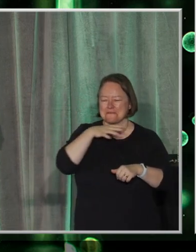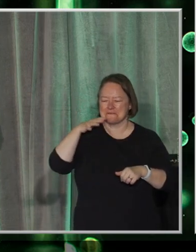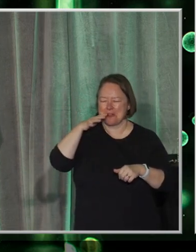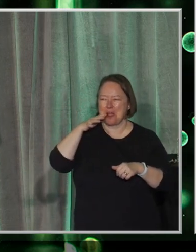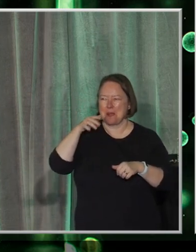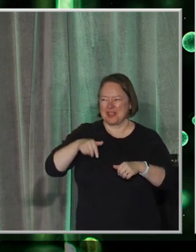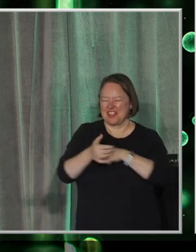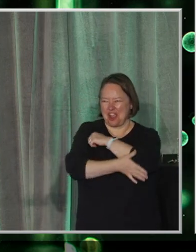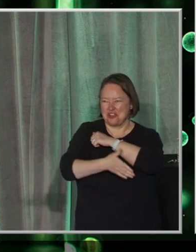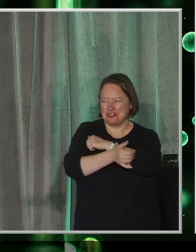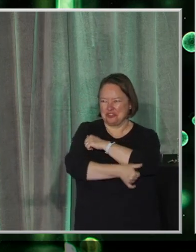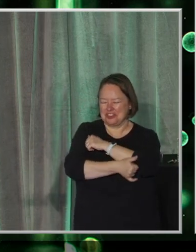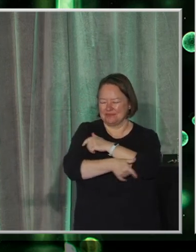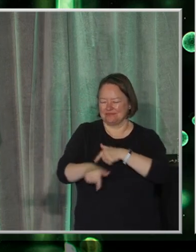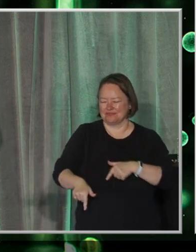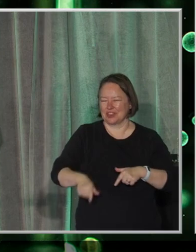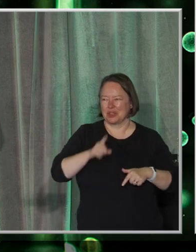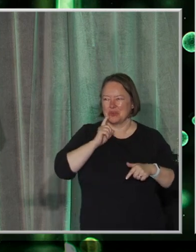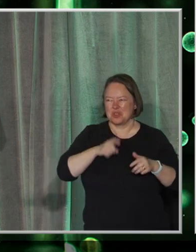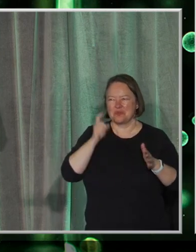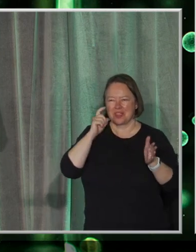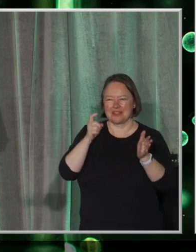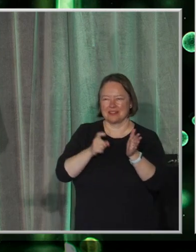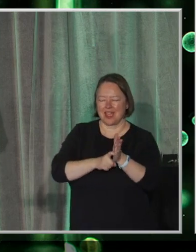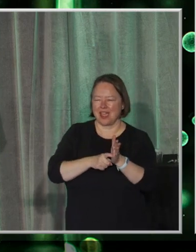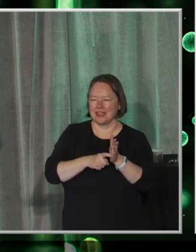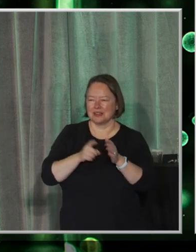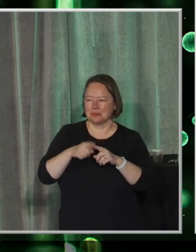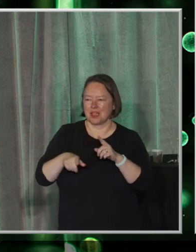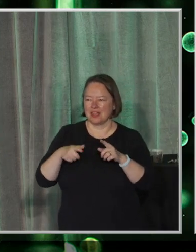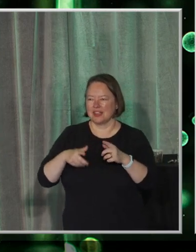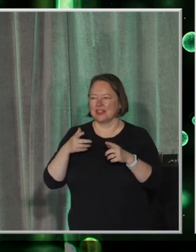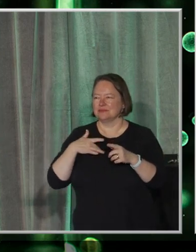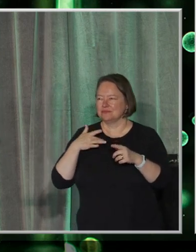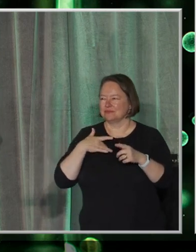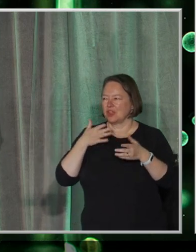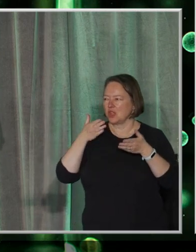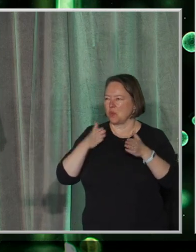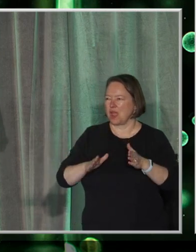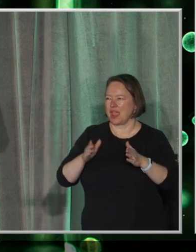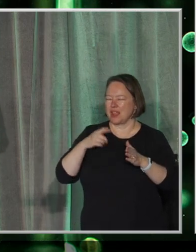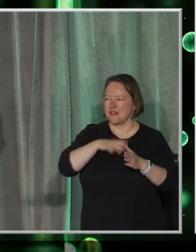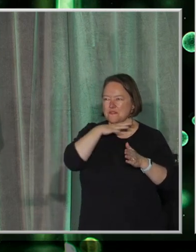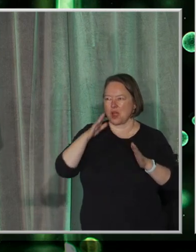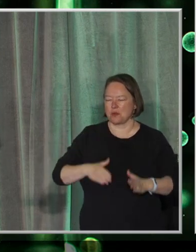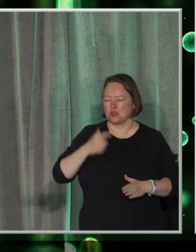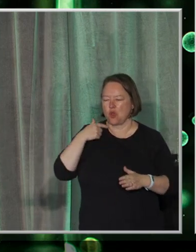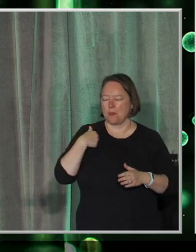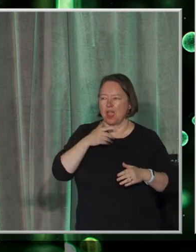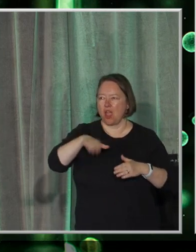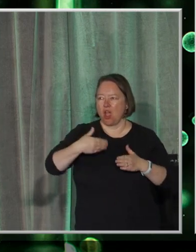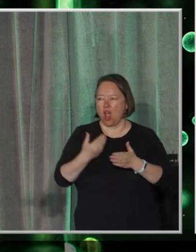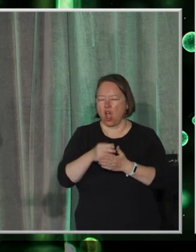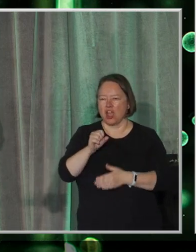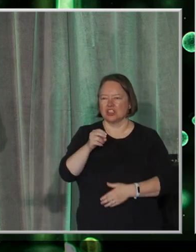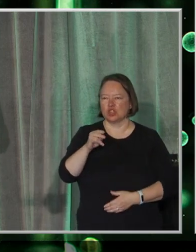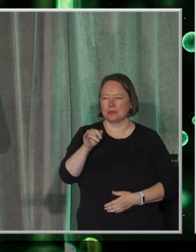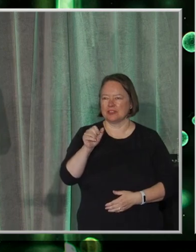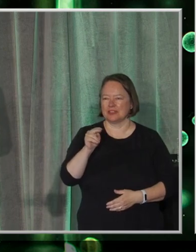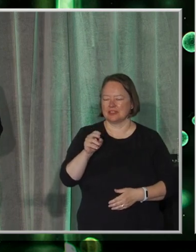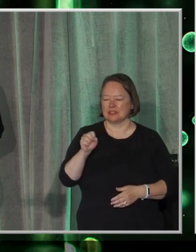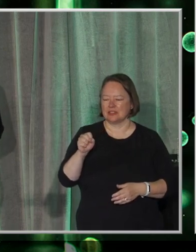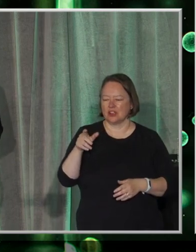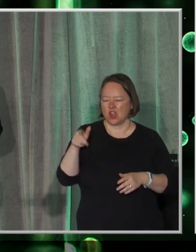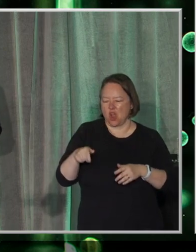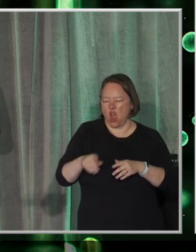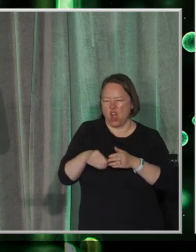the country. It was really mechanized and I was really astonished, but it faded away after the farm manager told me that all these soybeans and maize is only meant for